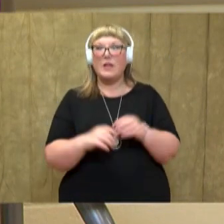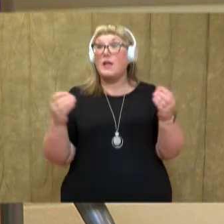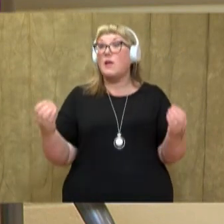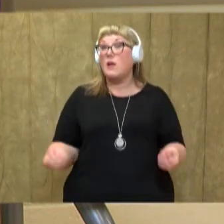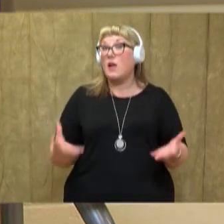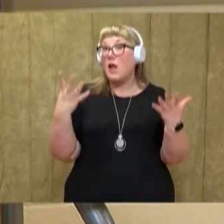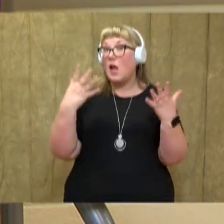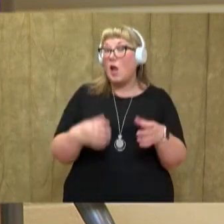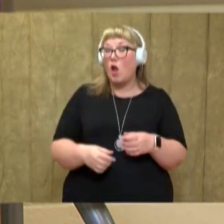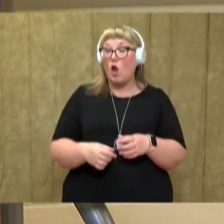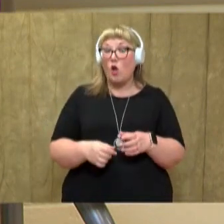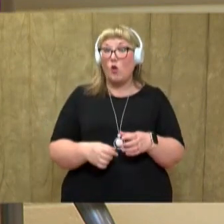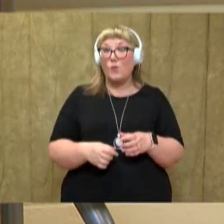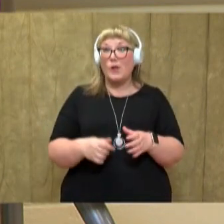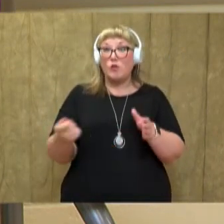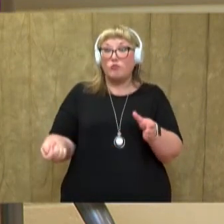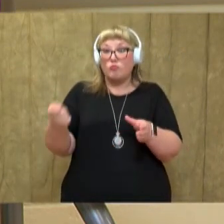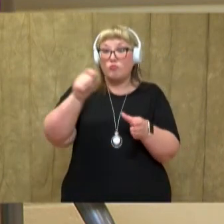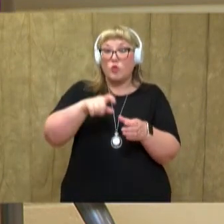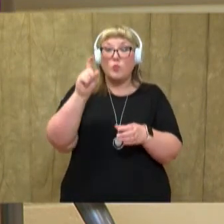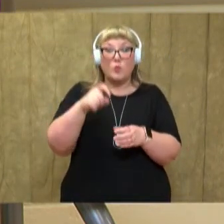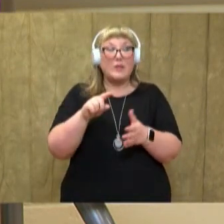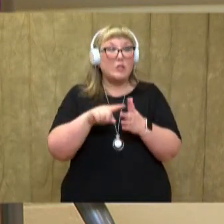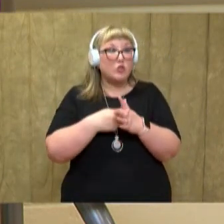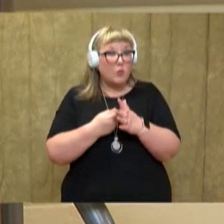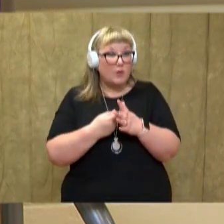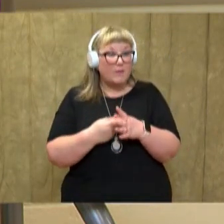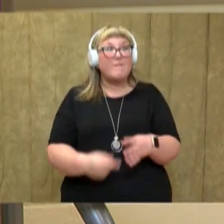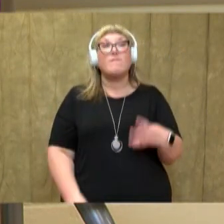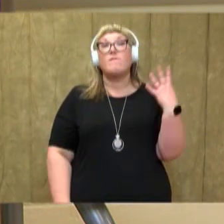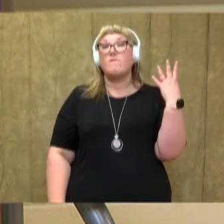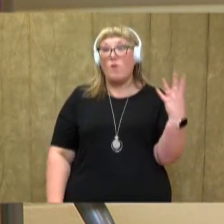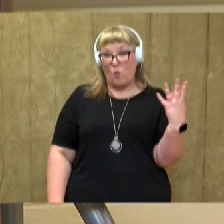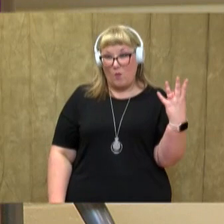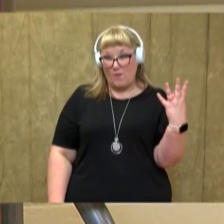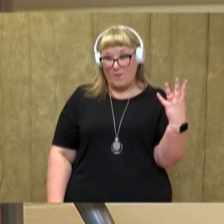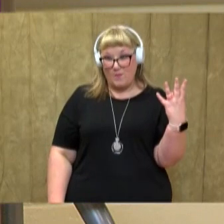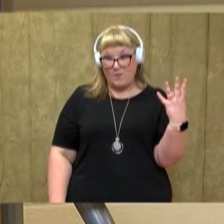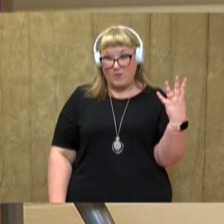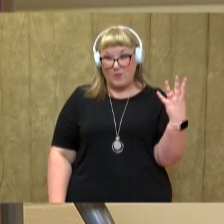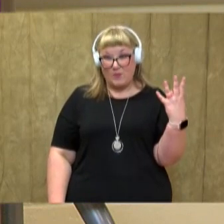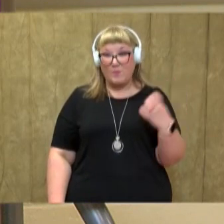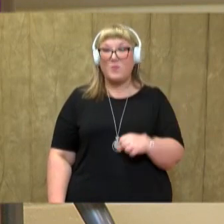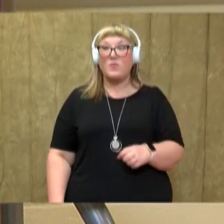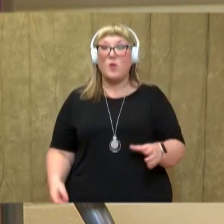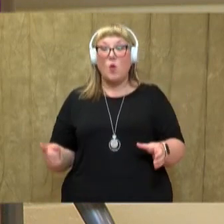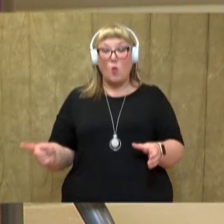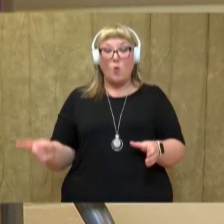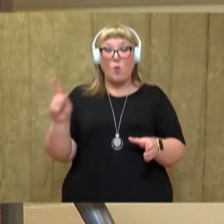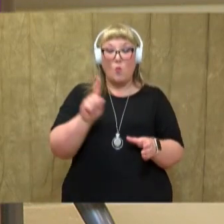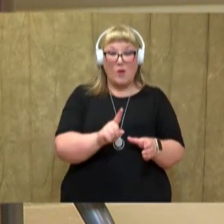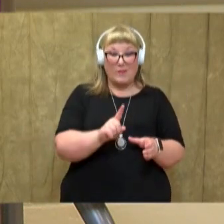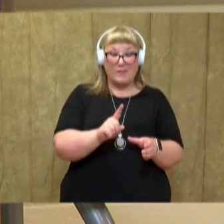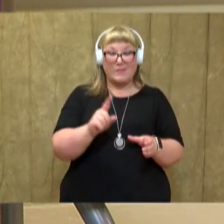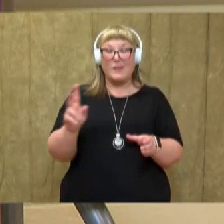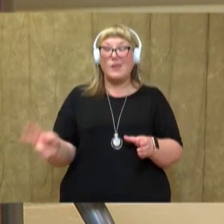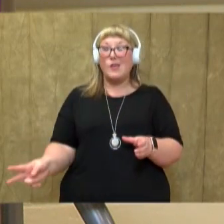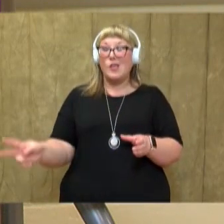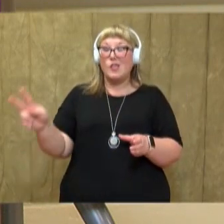How many scoops do we need to start with? We need to draw 4 ice cream scoops.